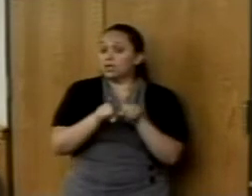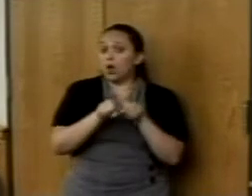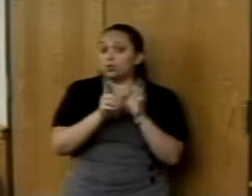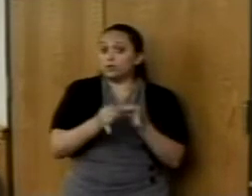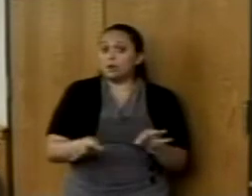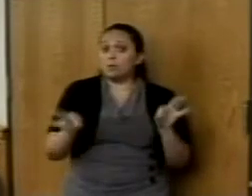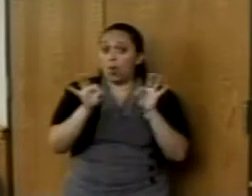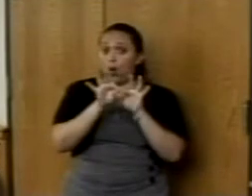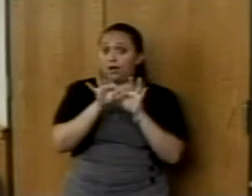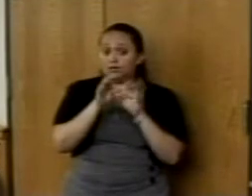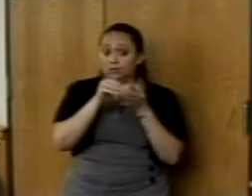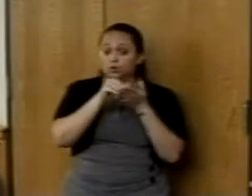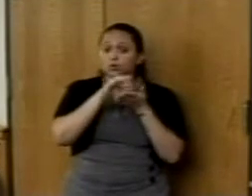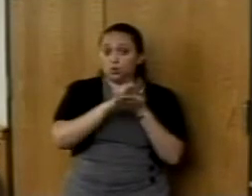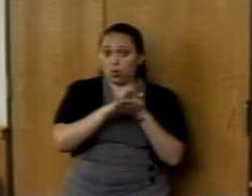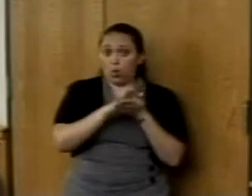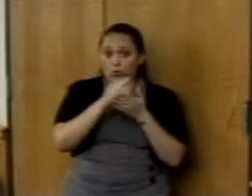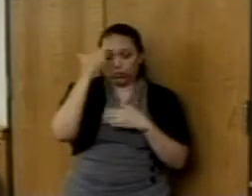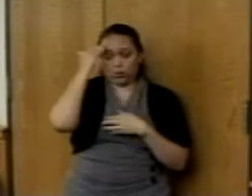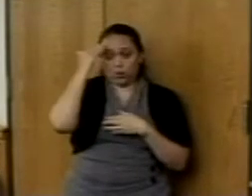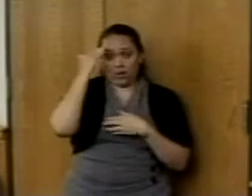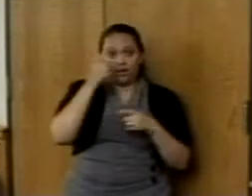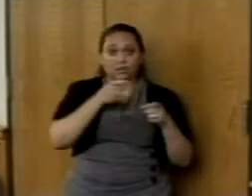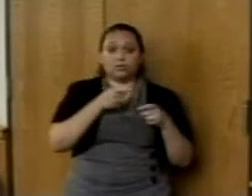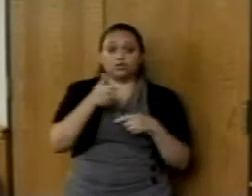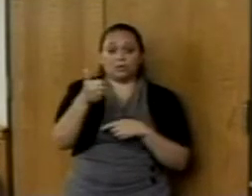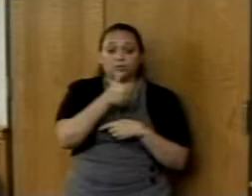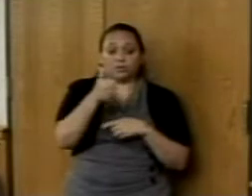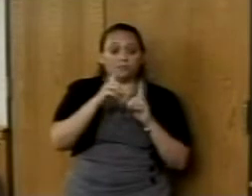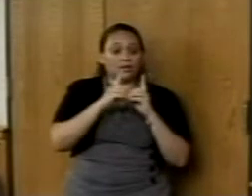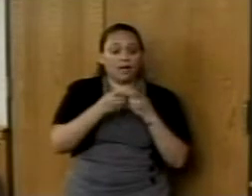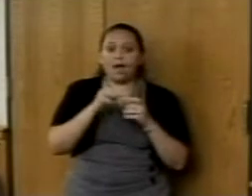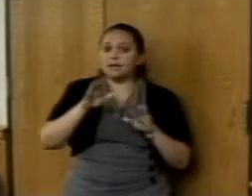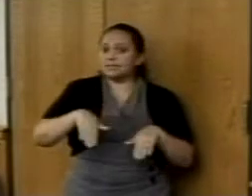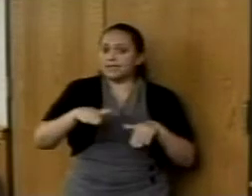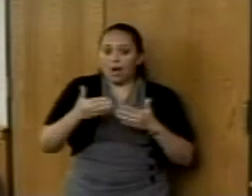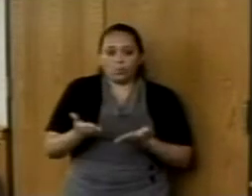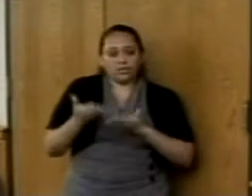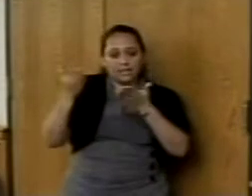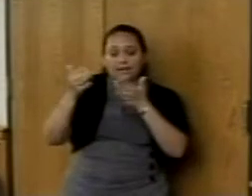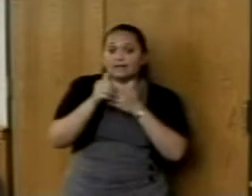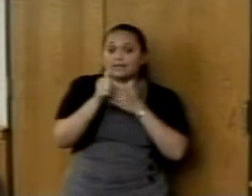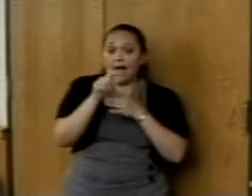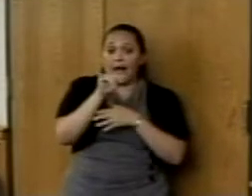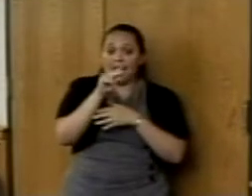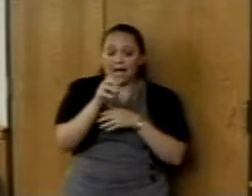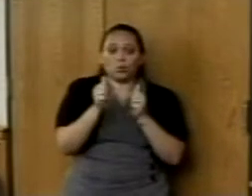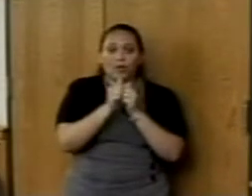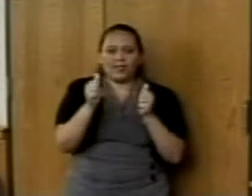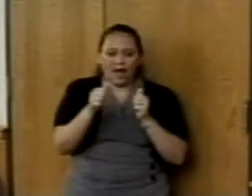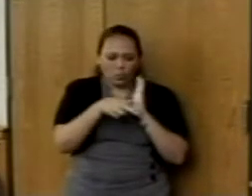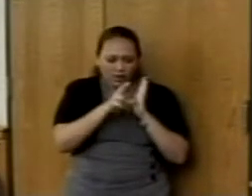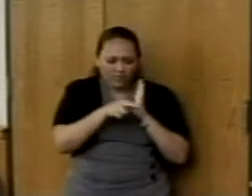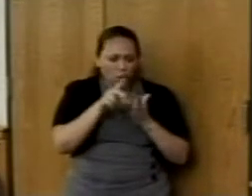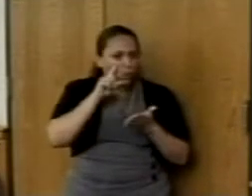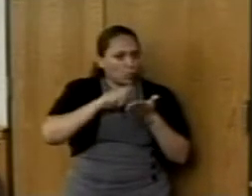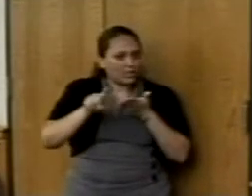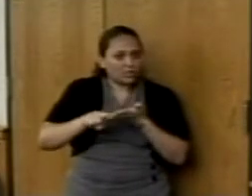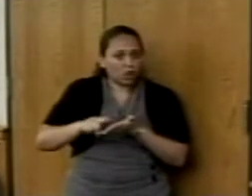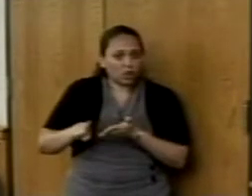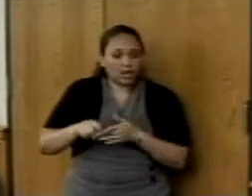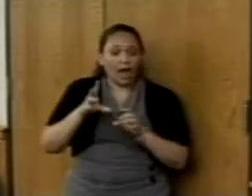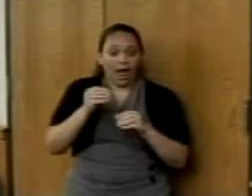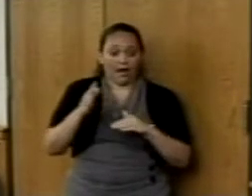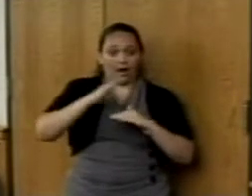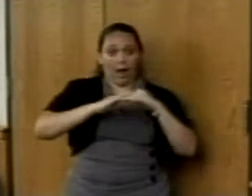important to note that the Transportation Department has not presented these guidelines without reviewing, researching, and compiling